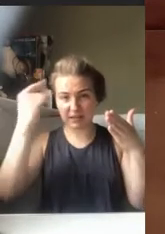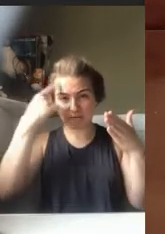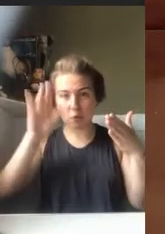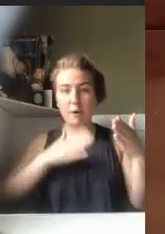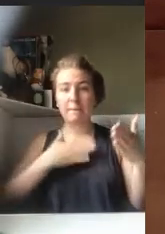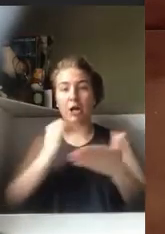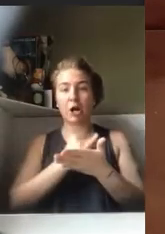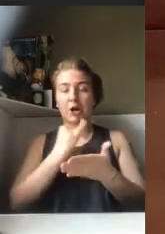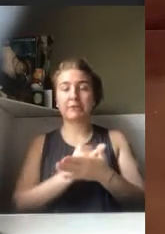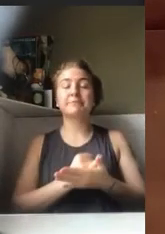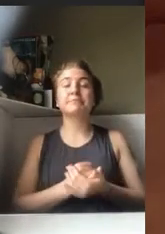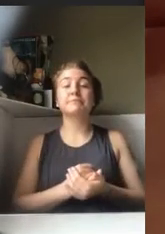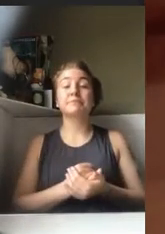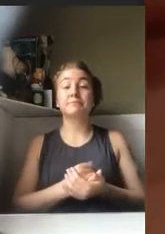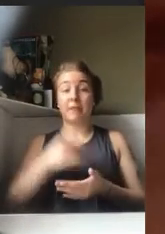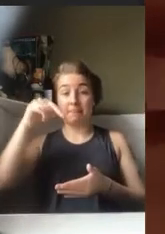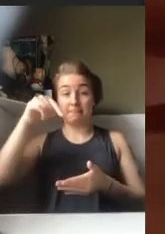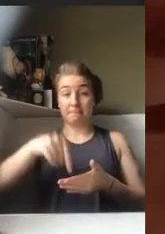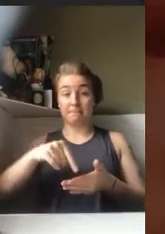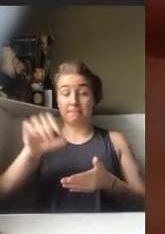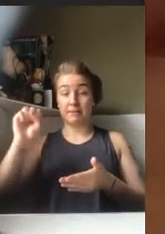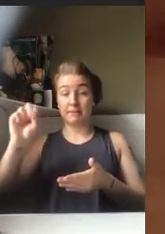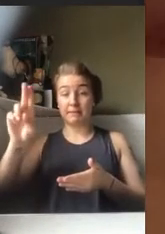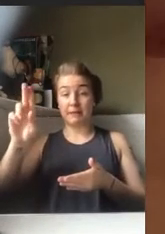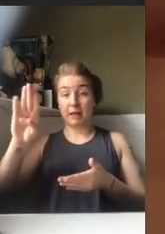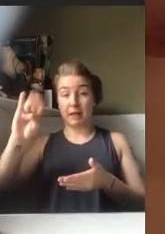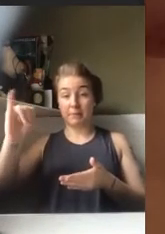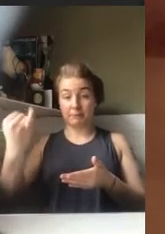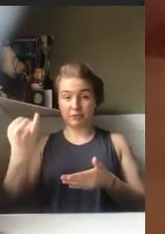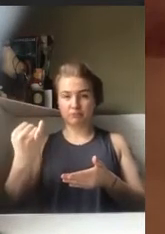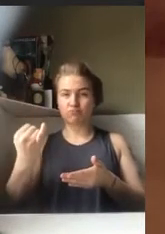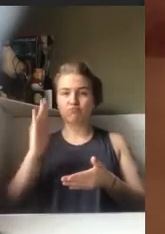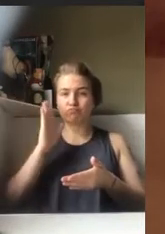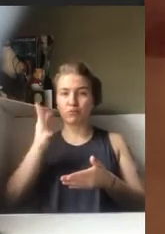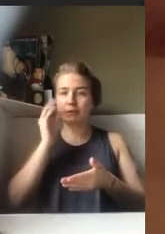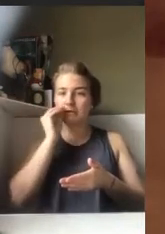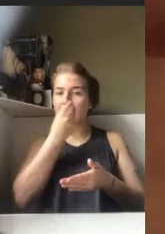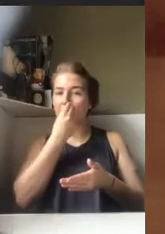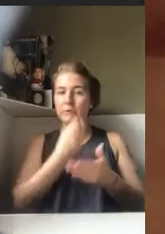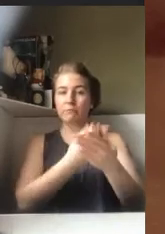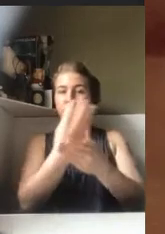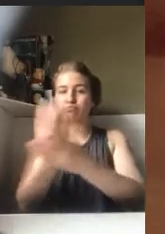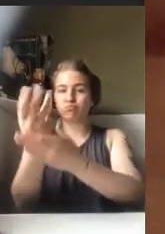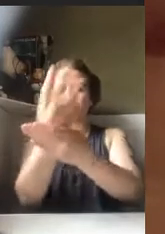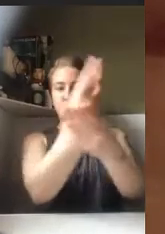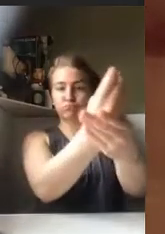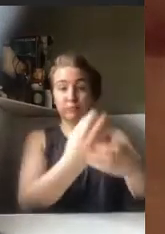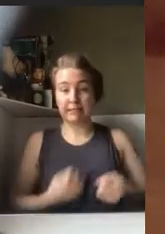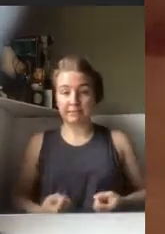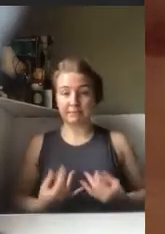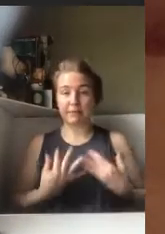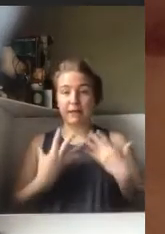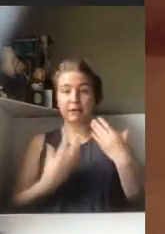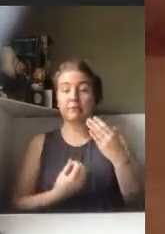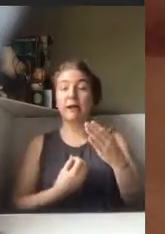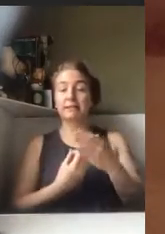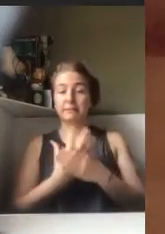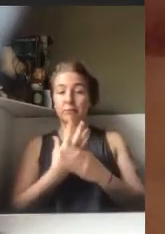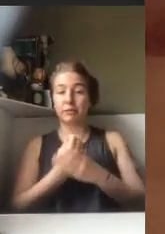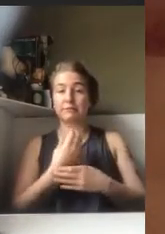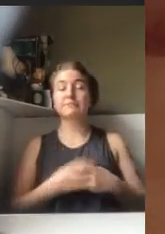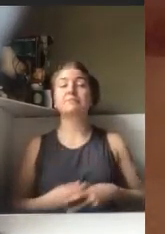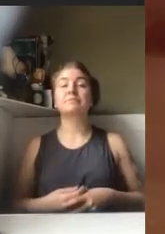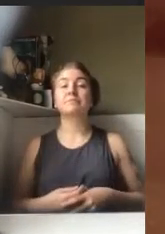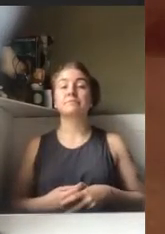subject for this piece is going to be a field of flowers, inspired by all the things growing in the springtime. When I get started, I